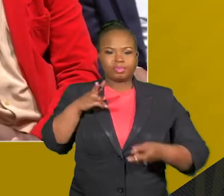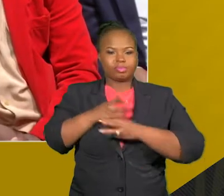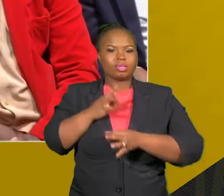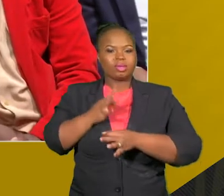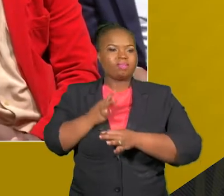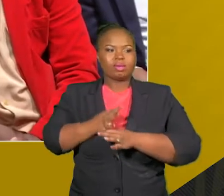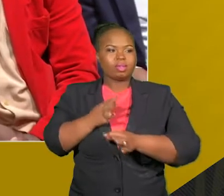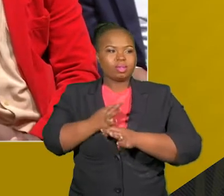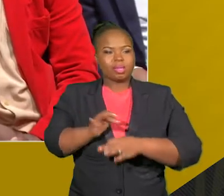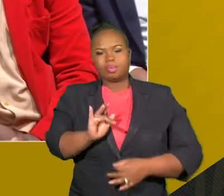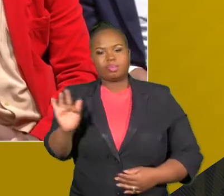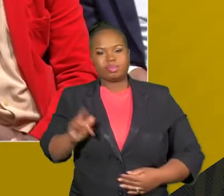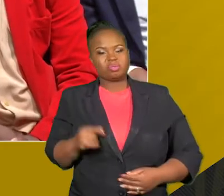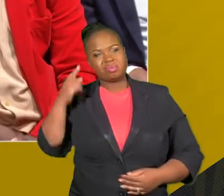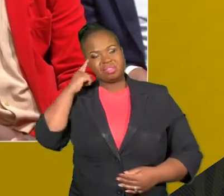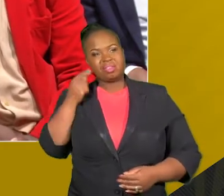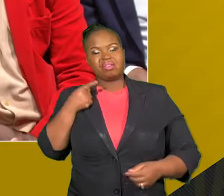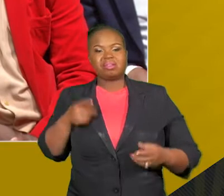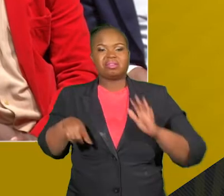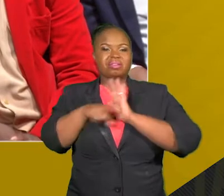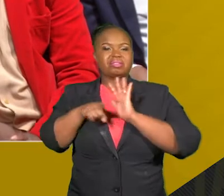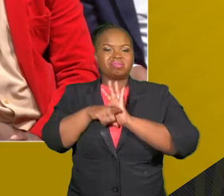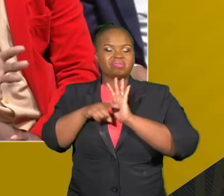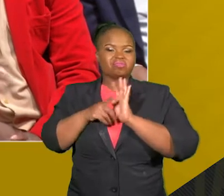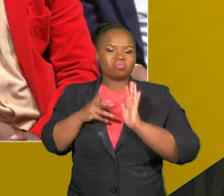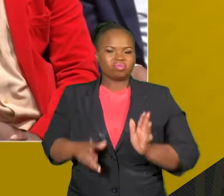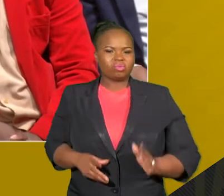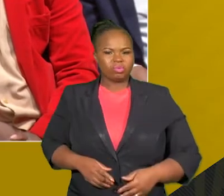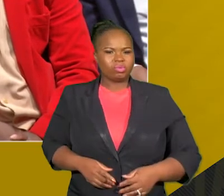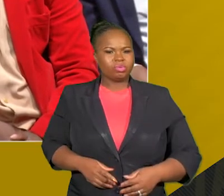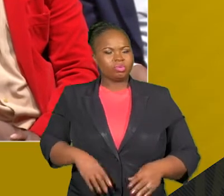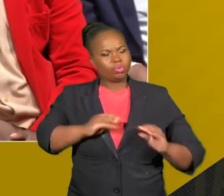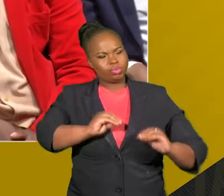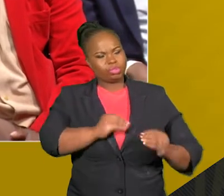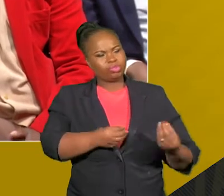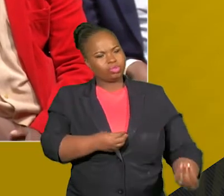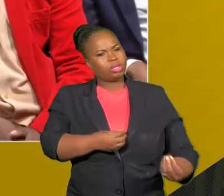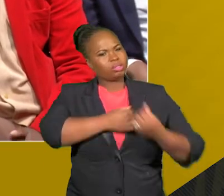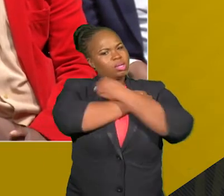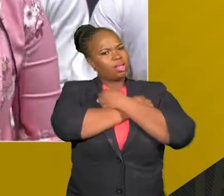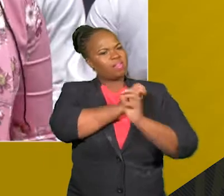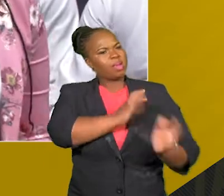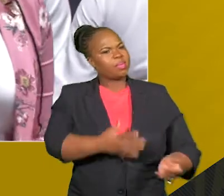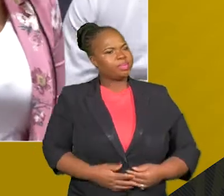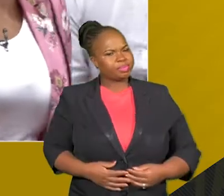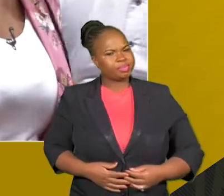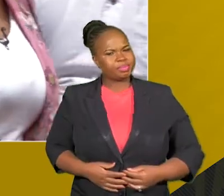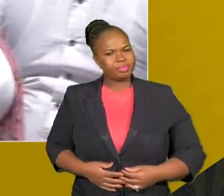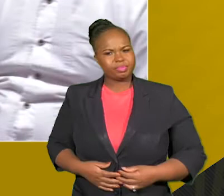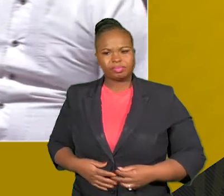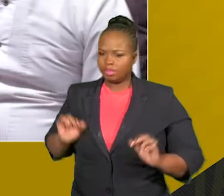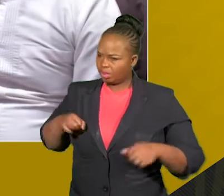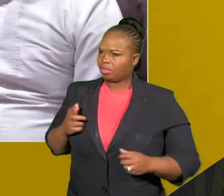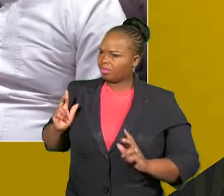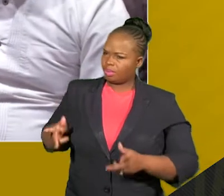ubaba wakho akamazi, hleze etshele ukuthi ubaba wakho this, ubaba wakho that, wakushiya and everything. How do you teach lo mntwana uthando ke? I think, you know, vele